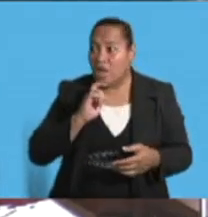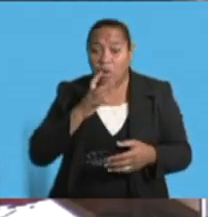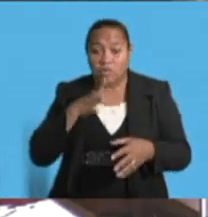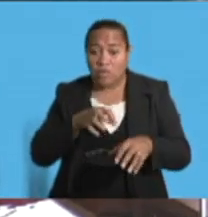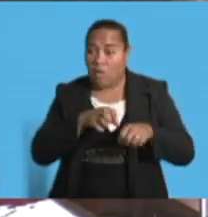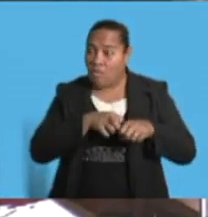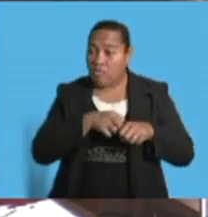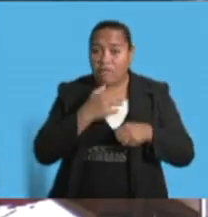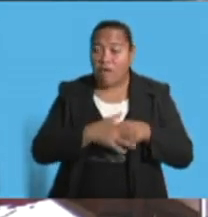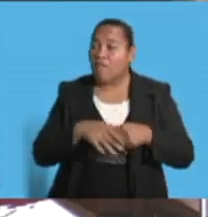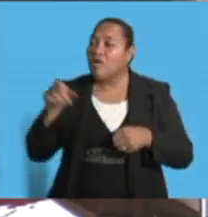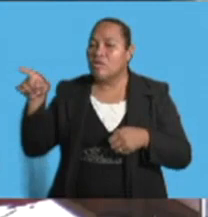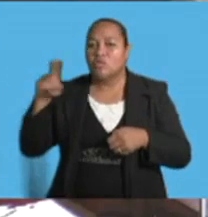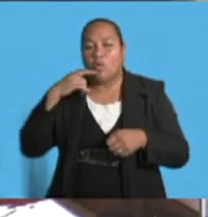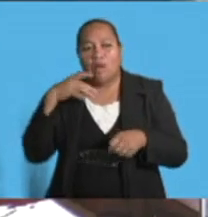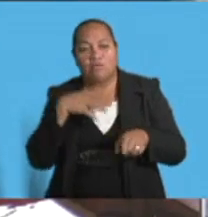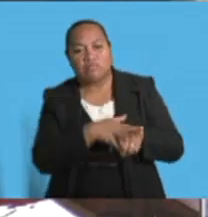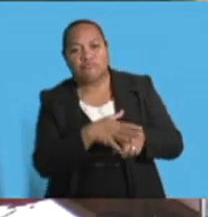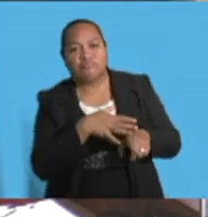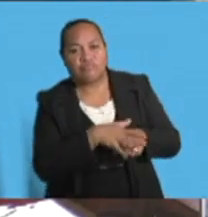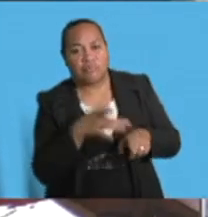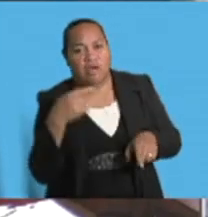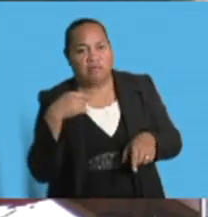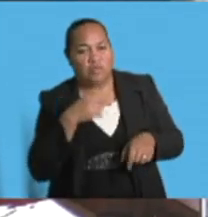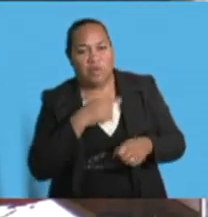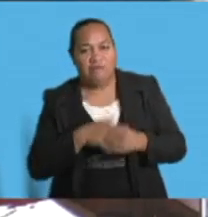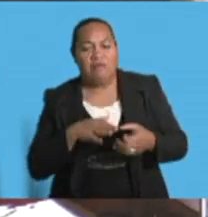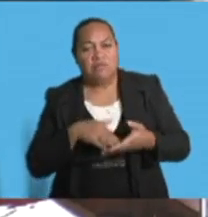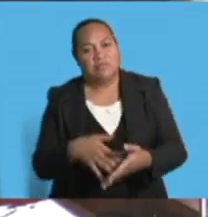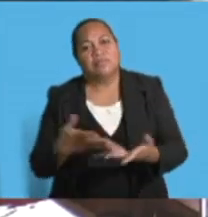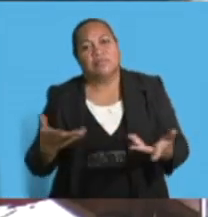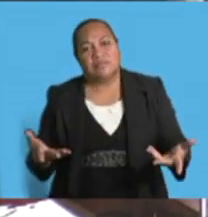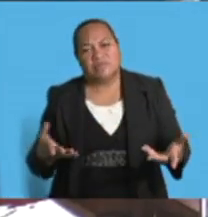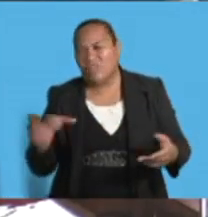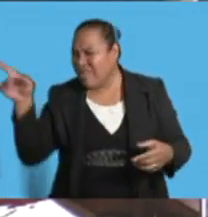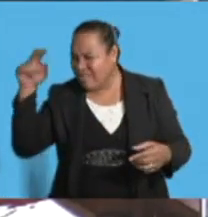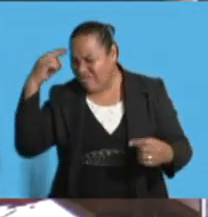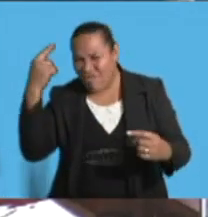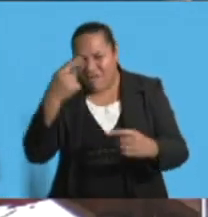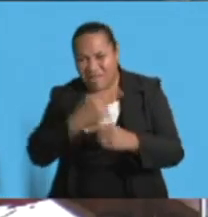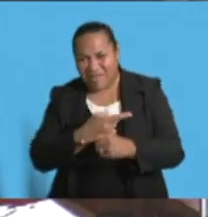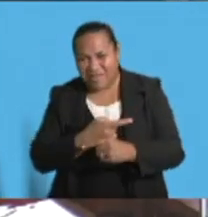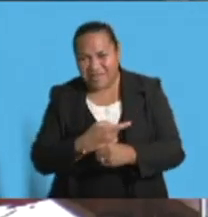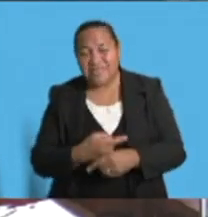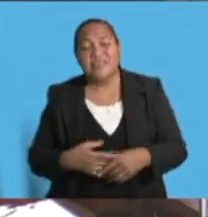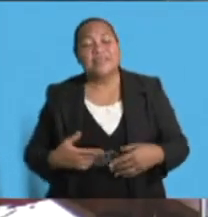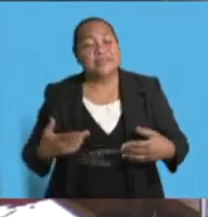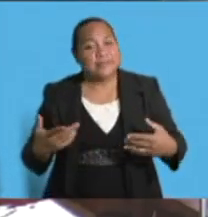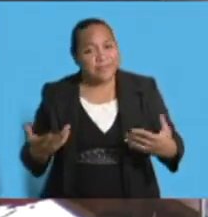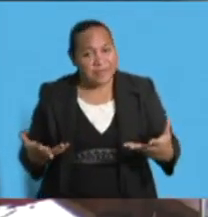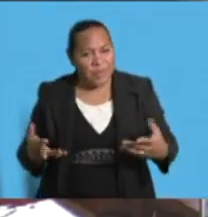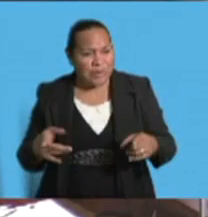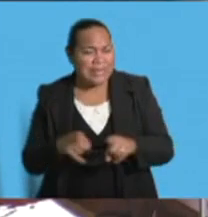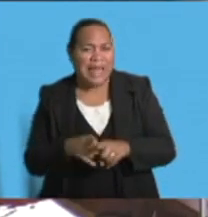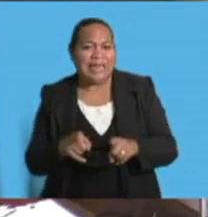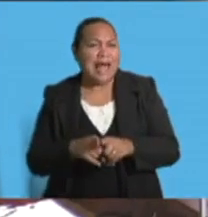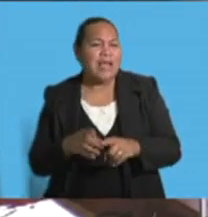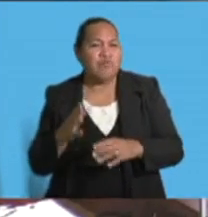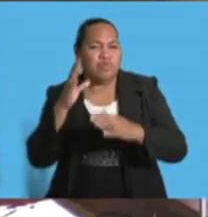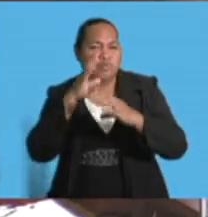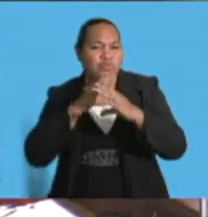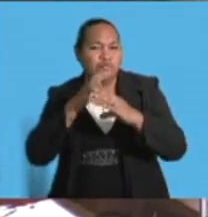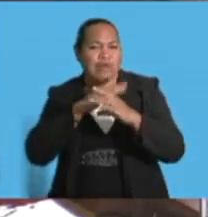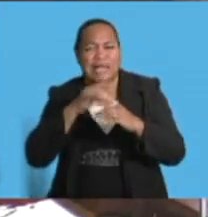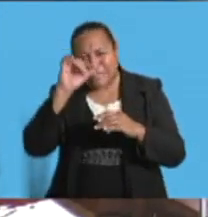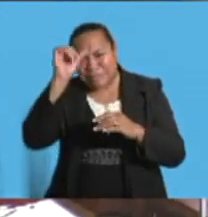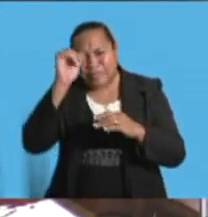tents. The opposition is confused, Madam Speaker. The opposition is now increasingly looking like a low-budget Bollywood movie whose script has